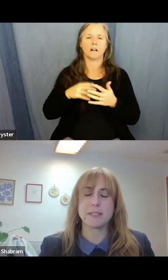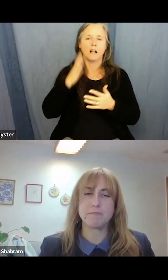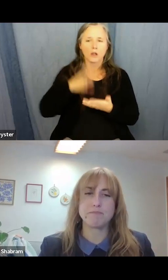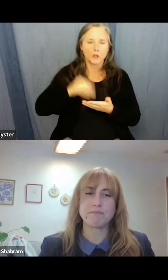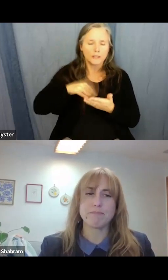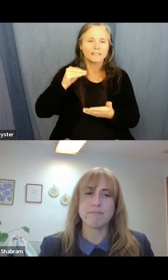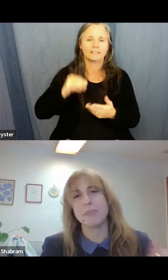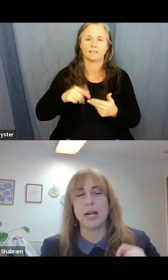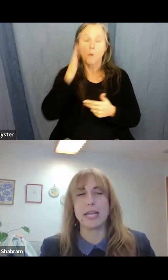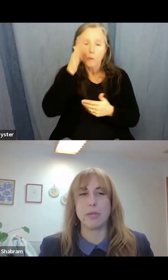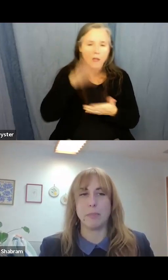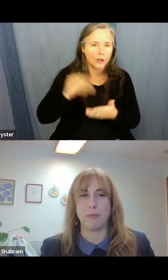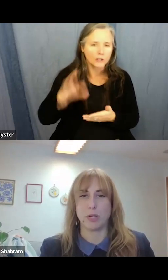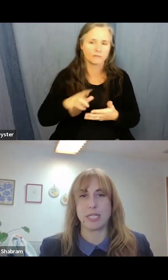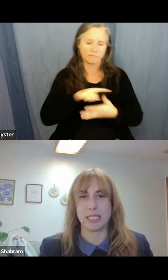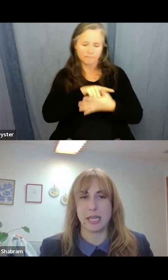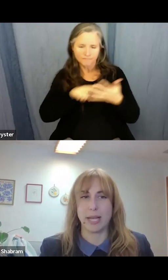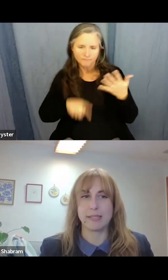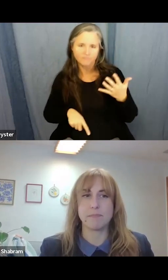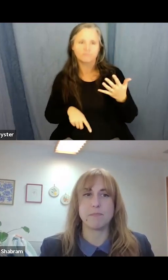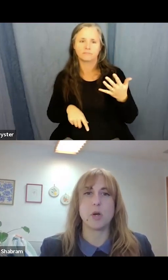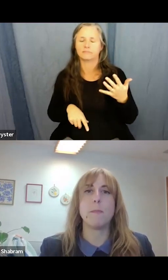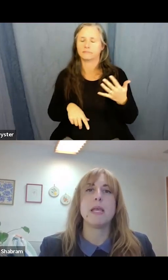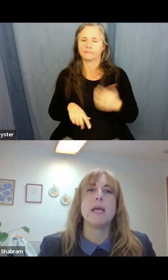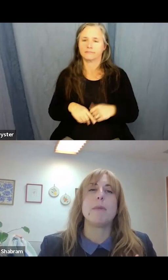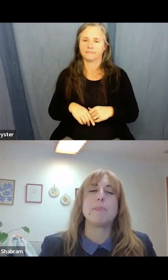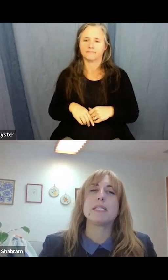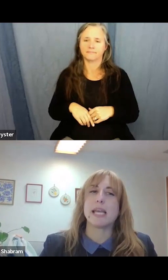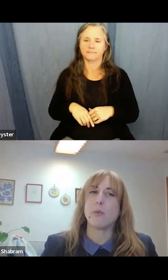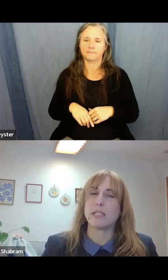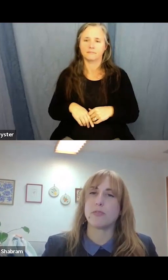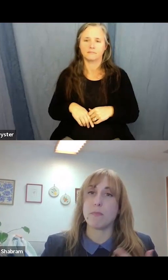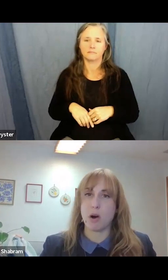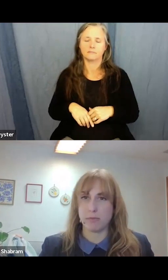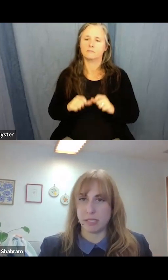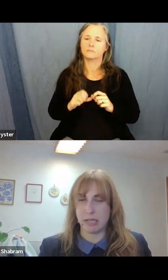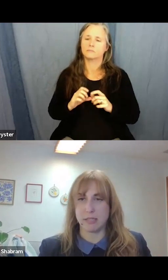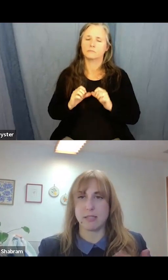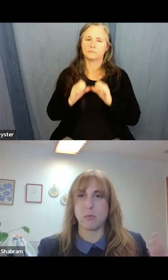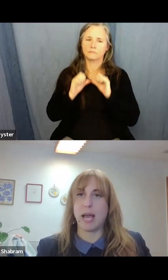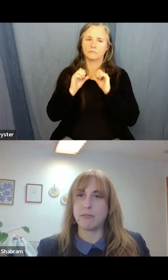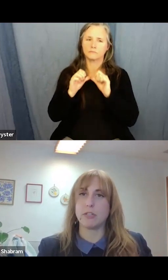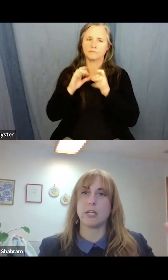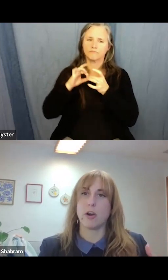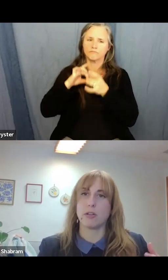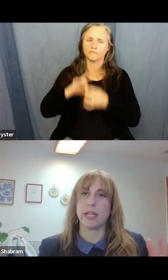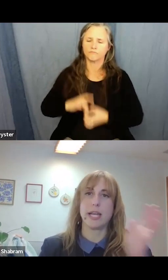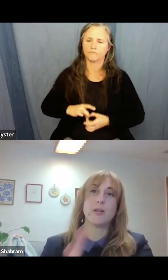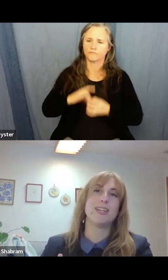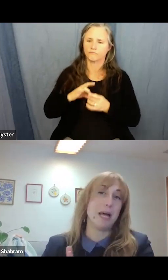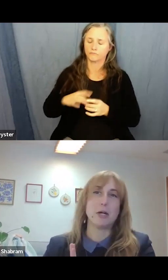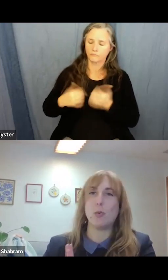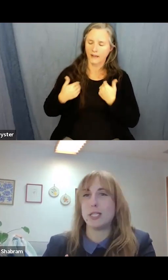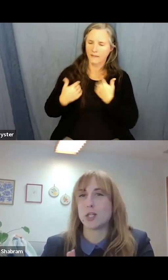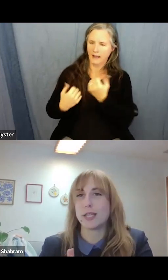advance. All right, now we can pop forward to the takeaways. So my big takeaways from all of these lessons that we have learned and are learning,